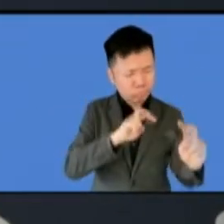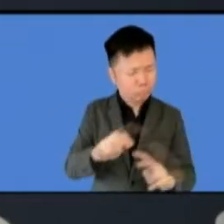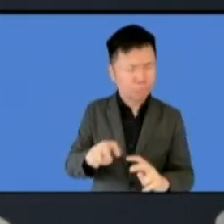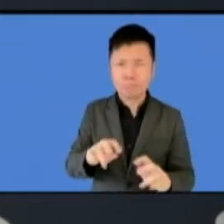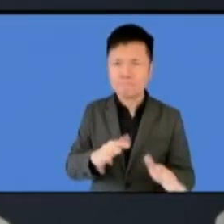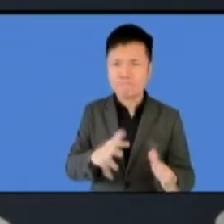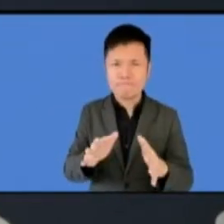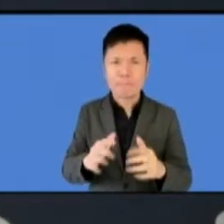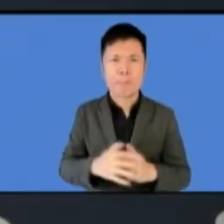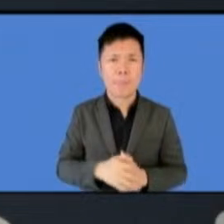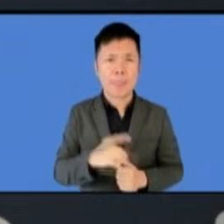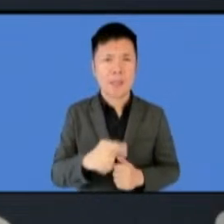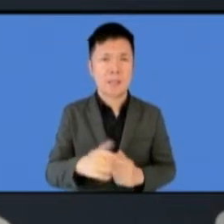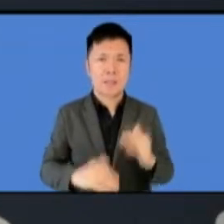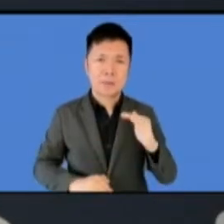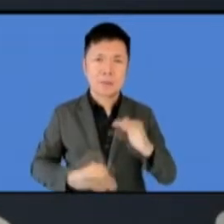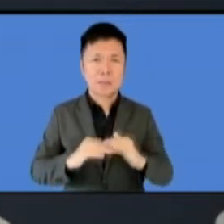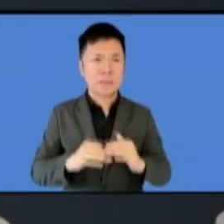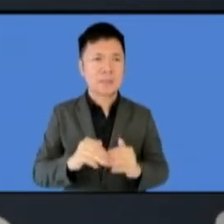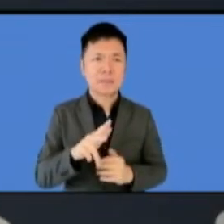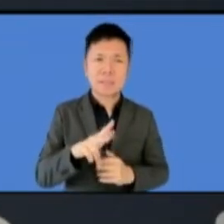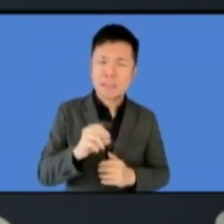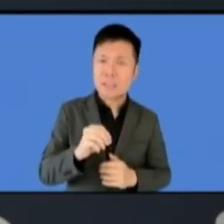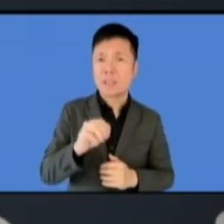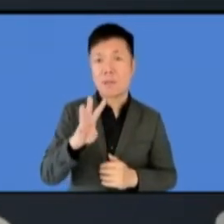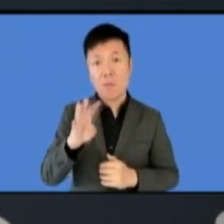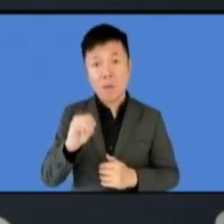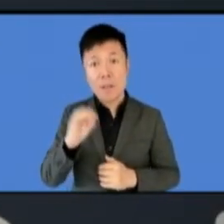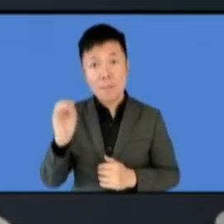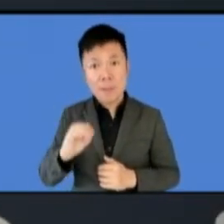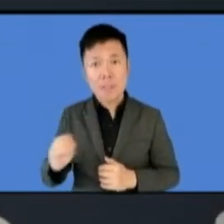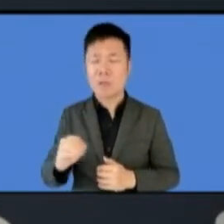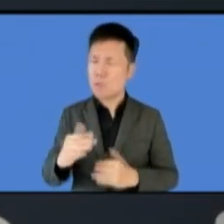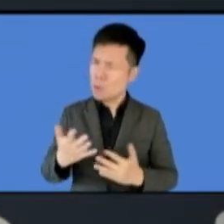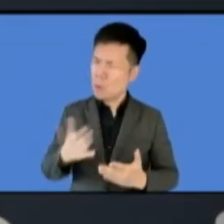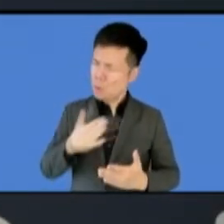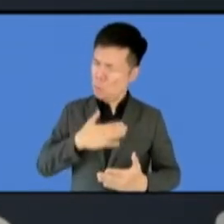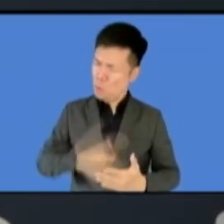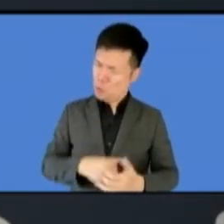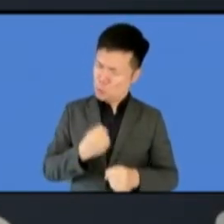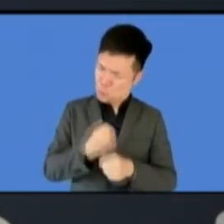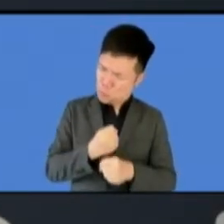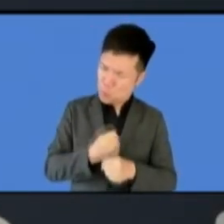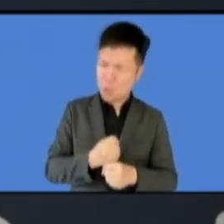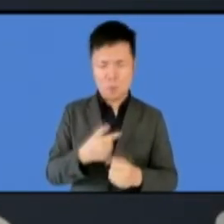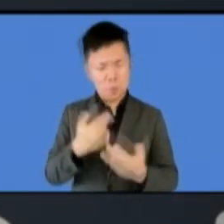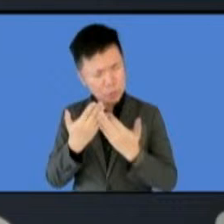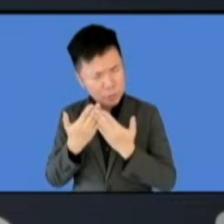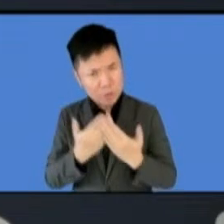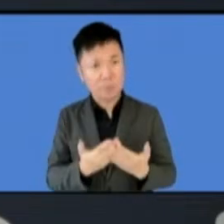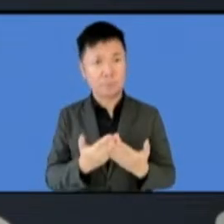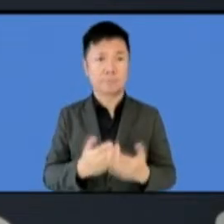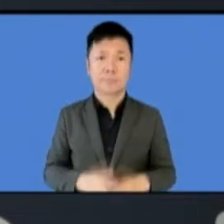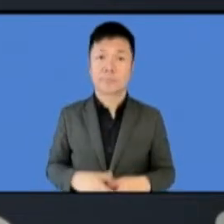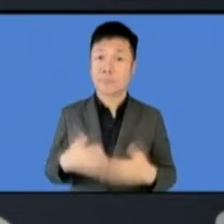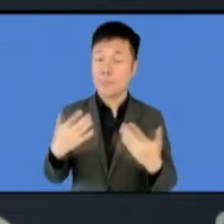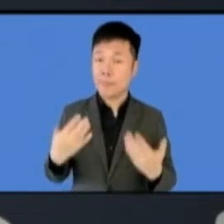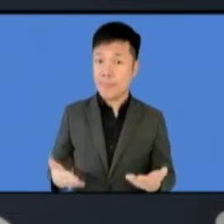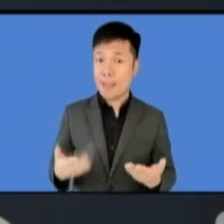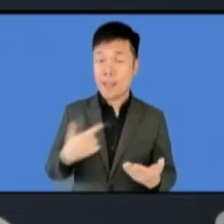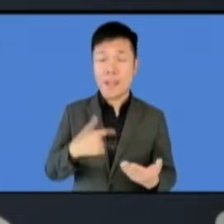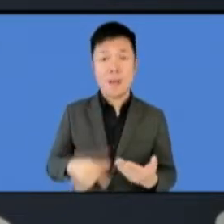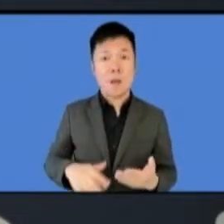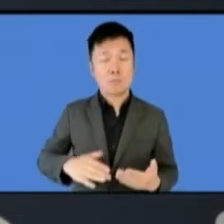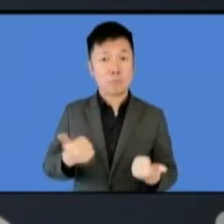elders want to keep learning. They want to volunteer. They want to continue to work. At policy level, we have now active aging and productive aging